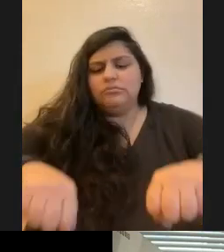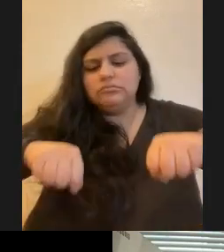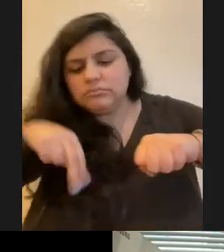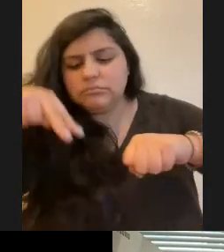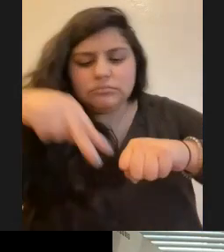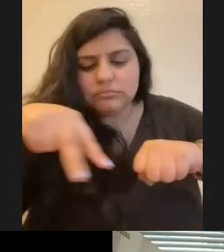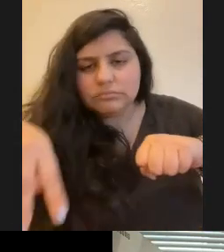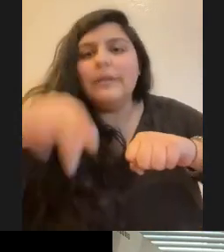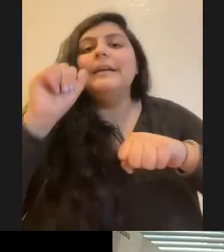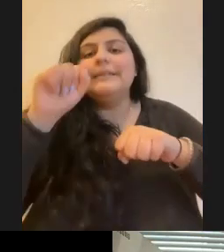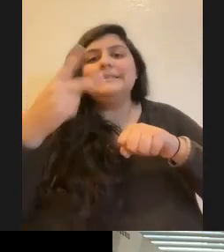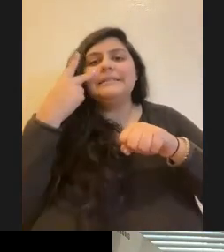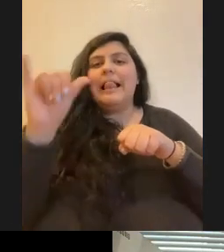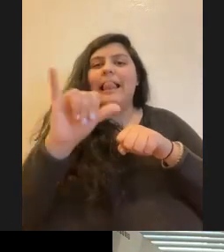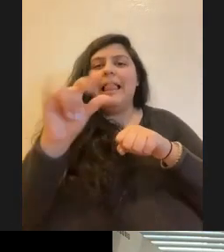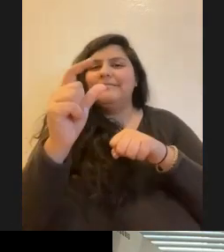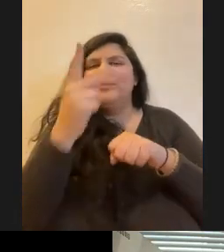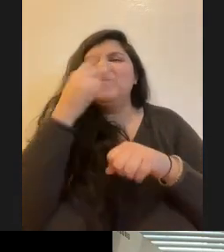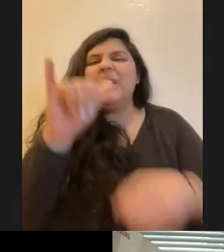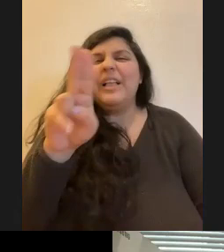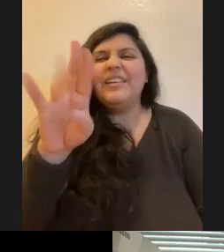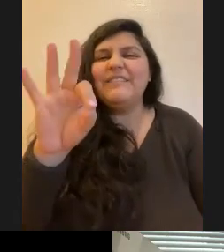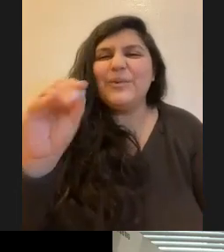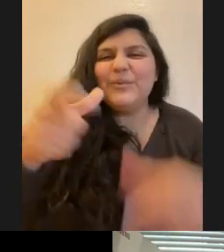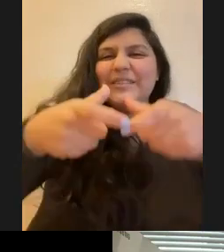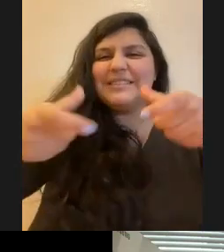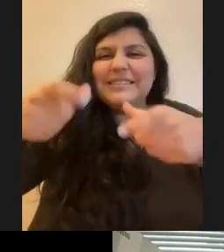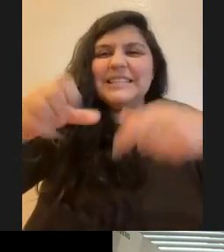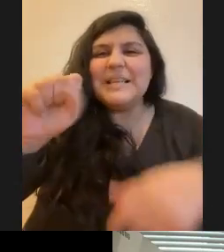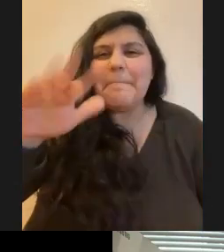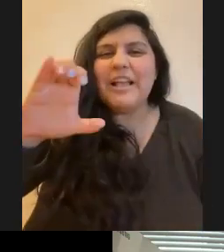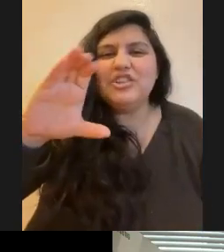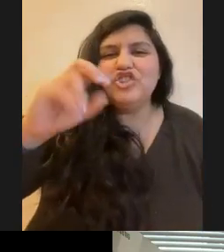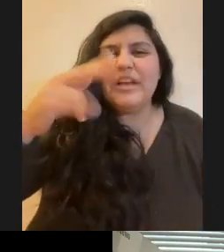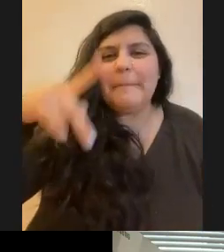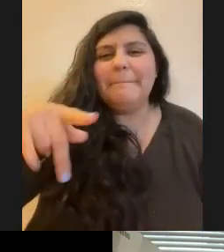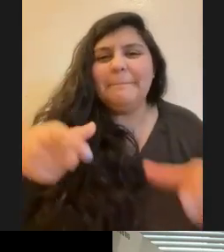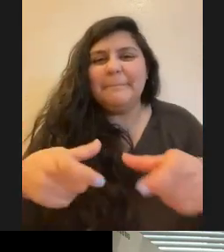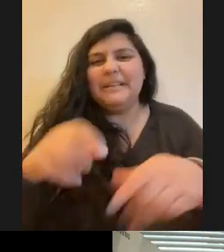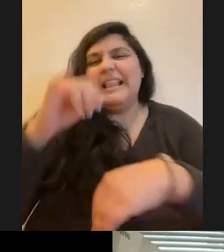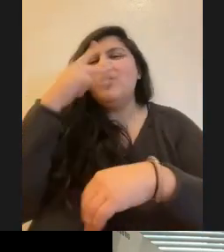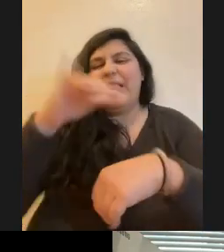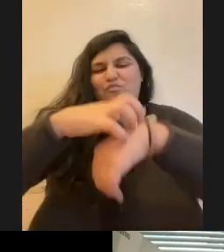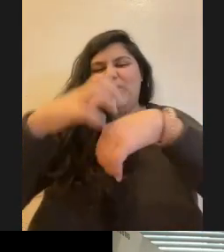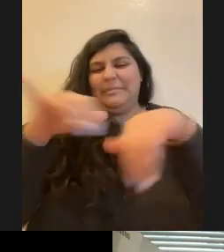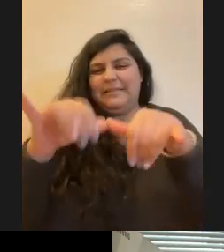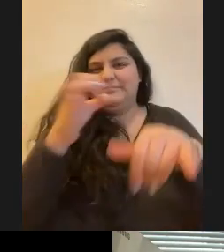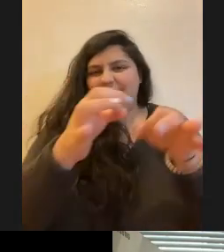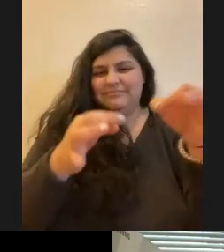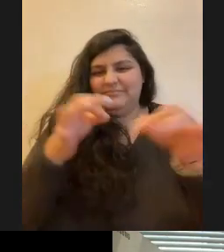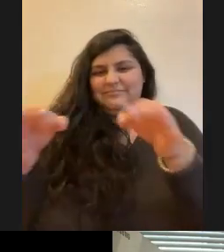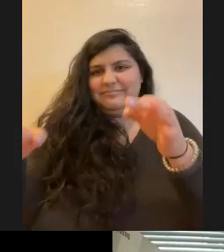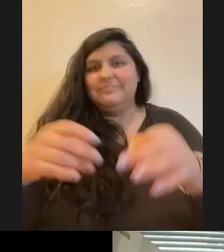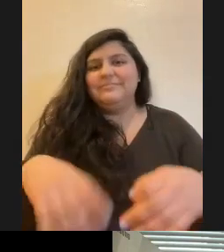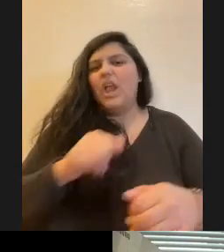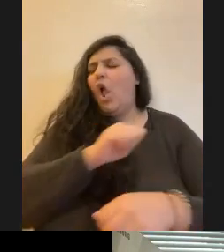they look like little spaceships kind of. They're really weird looking. They look like about grape sized. They're everywhere. Like you can't look over the dock